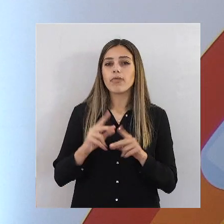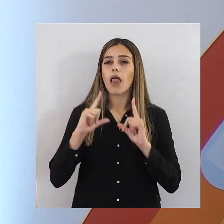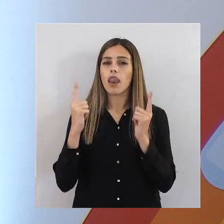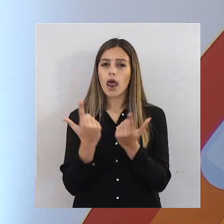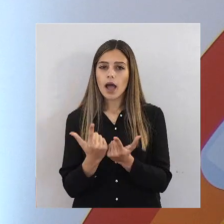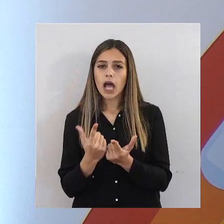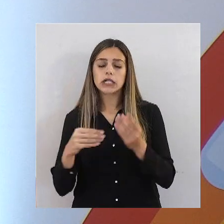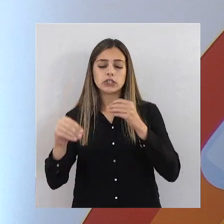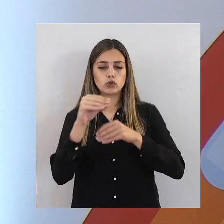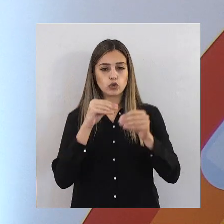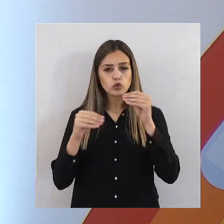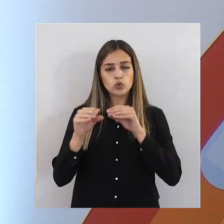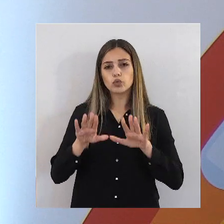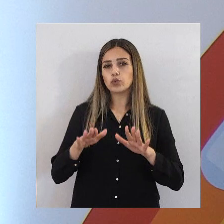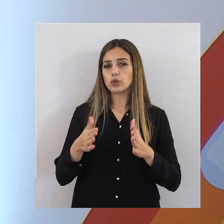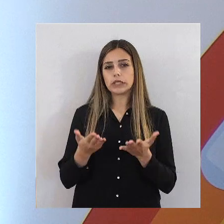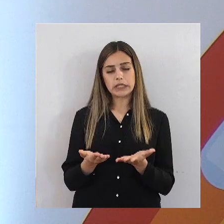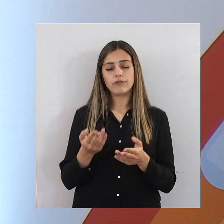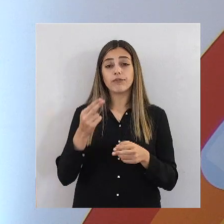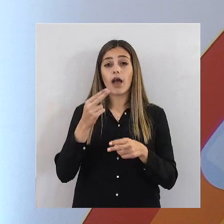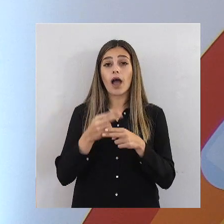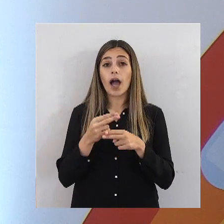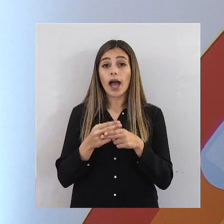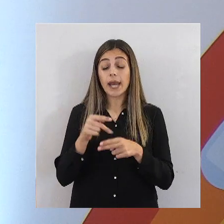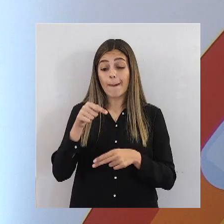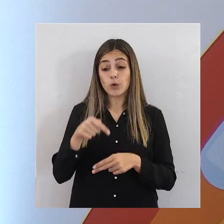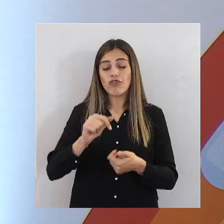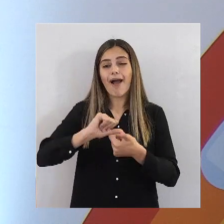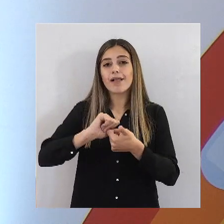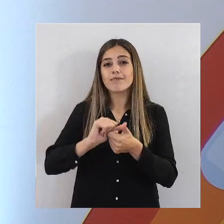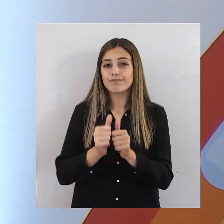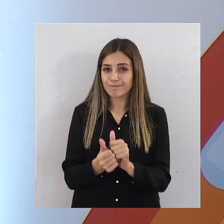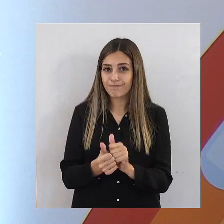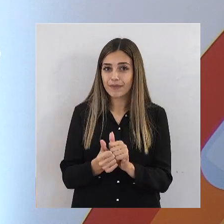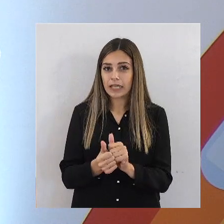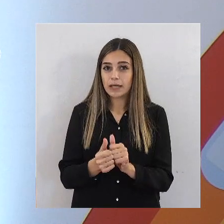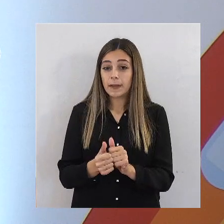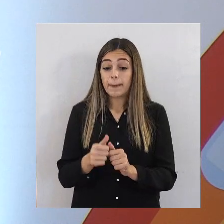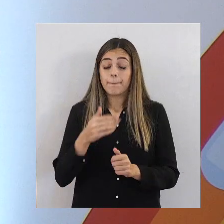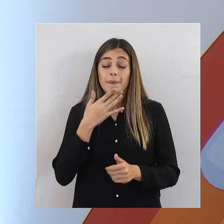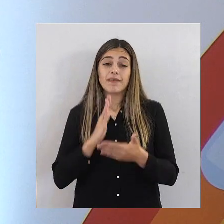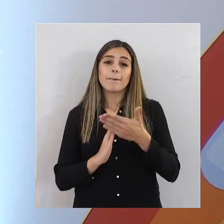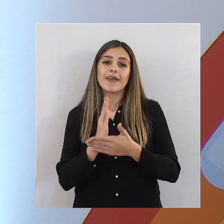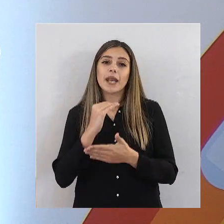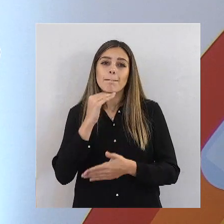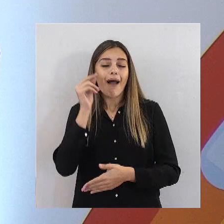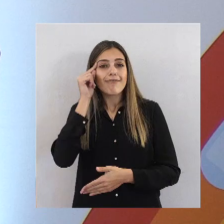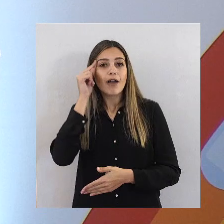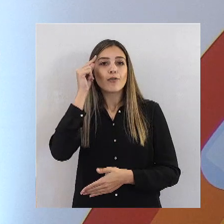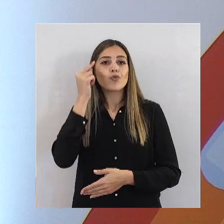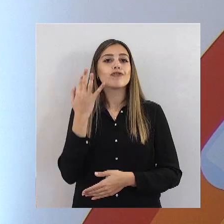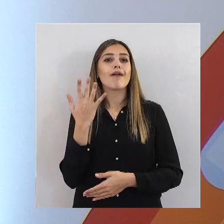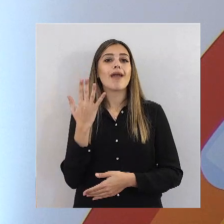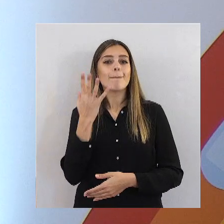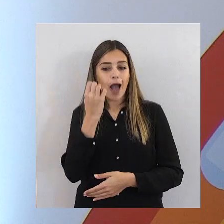and trying to find the best way to implement this service into practice, we were still unsure at that point how many clients